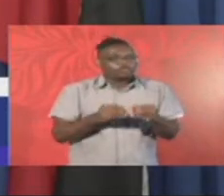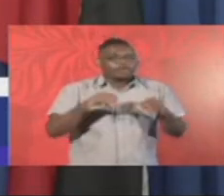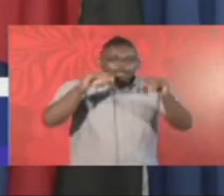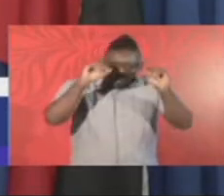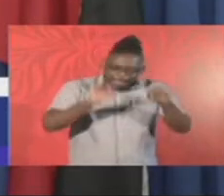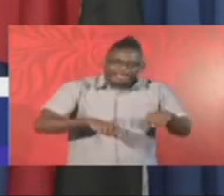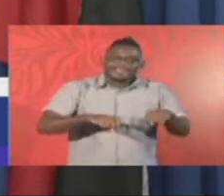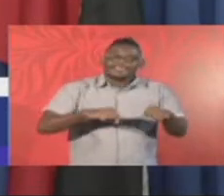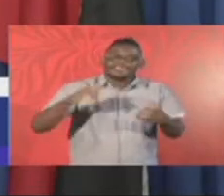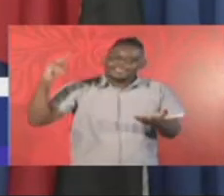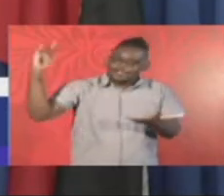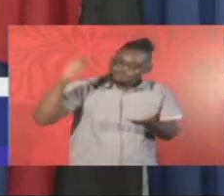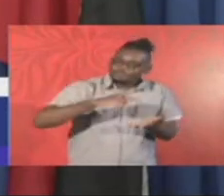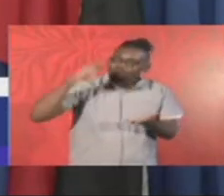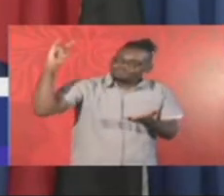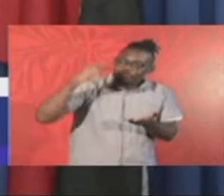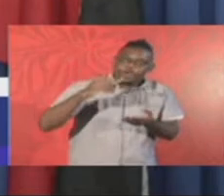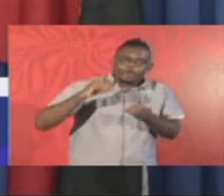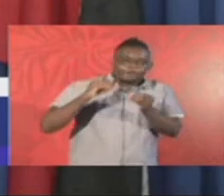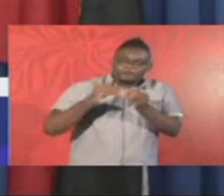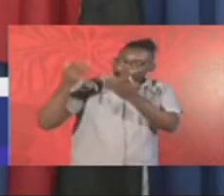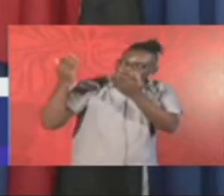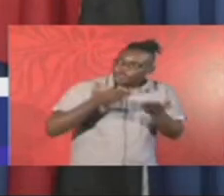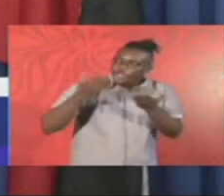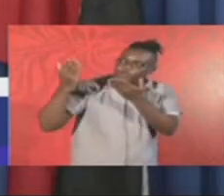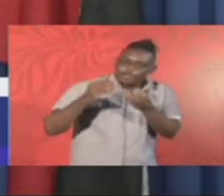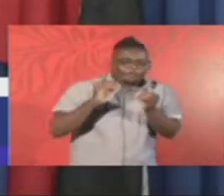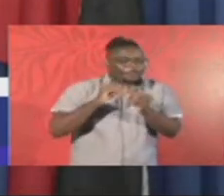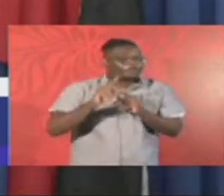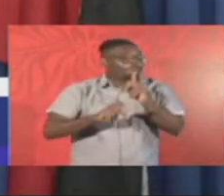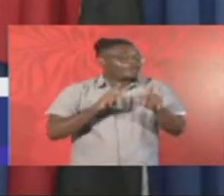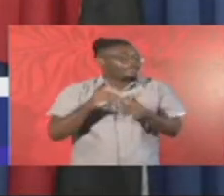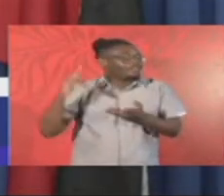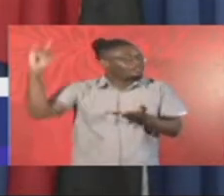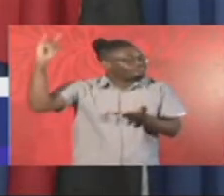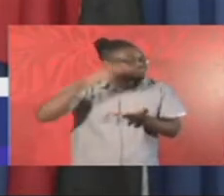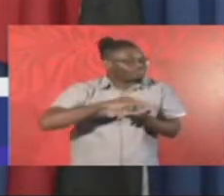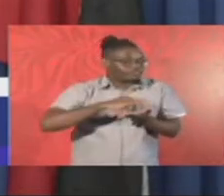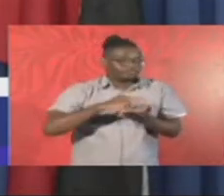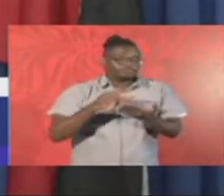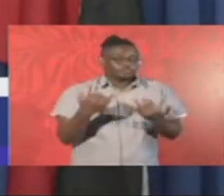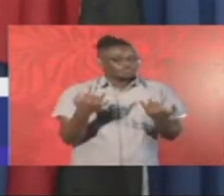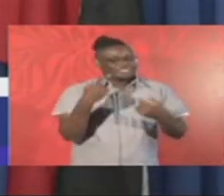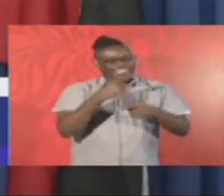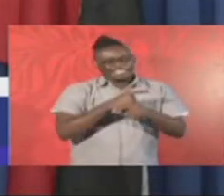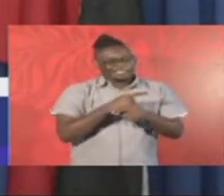The bottom line is, today we can only report that